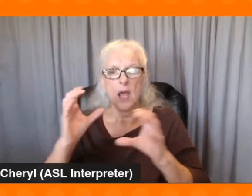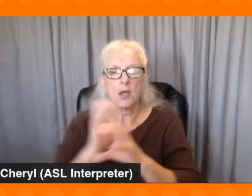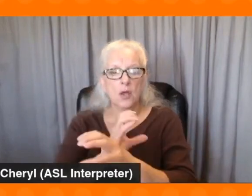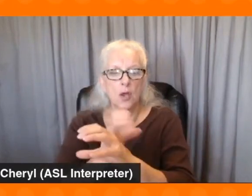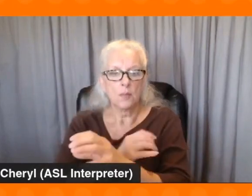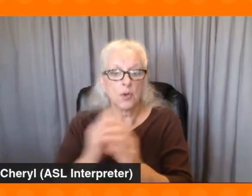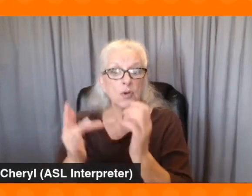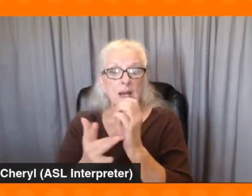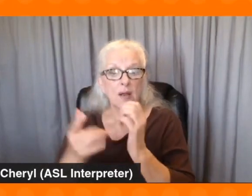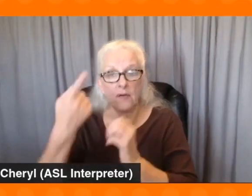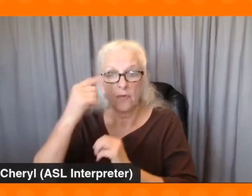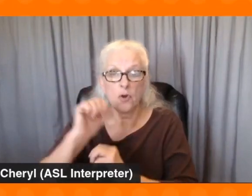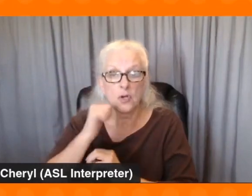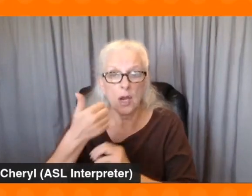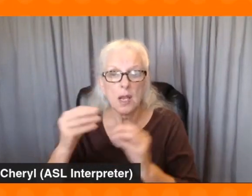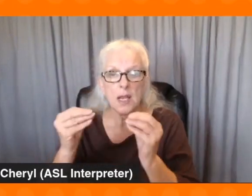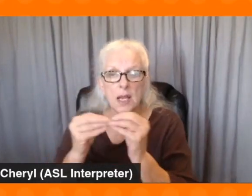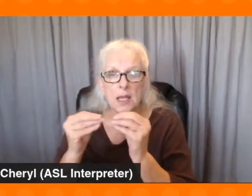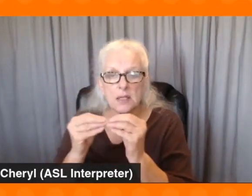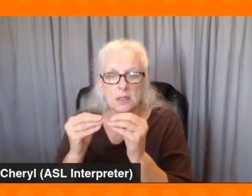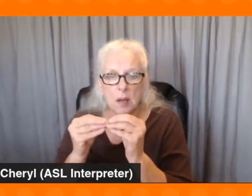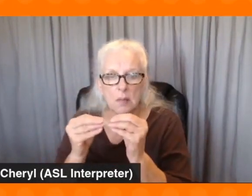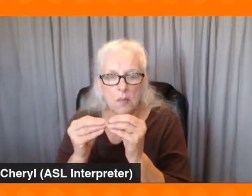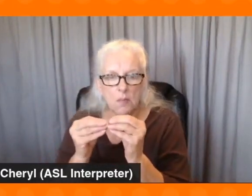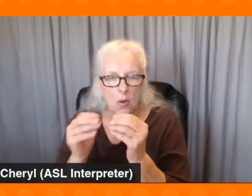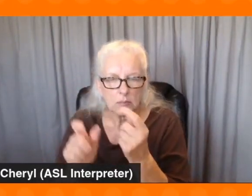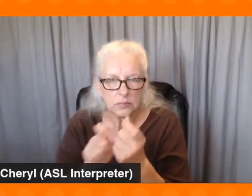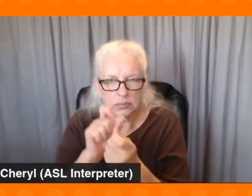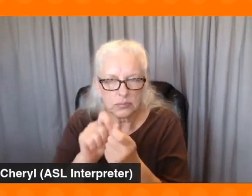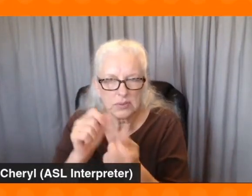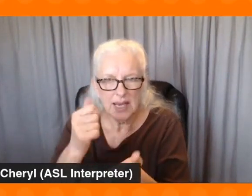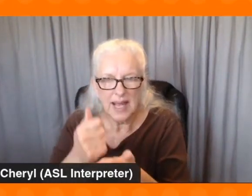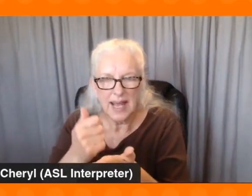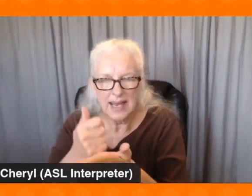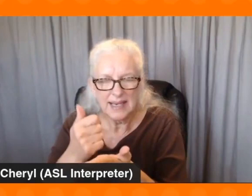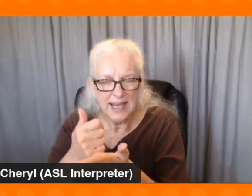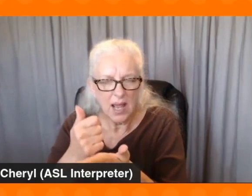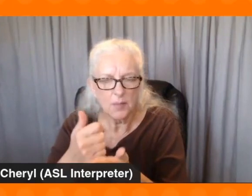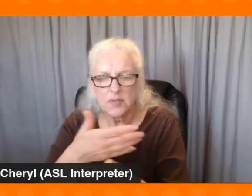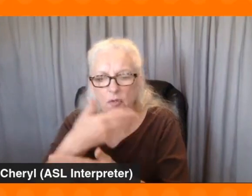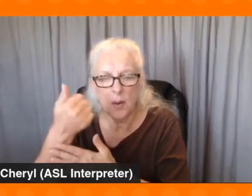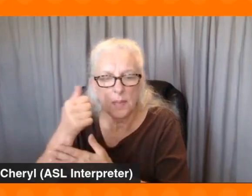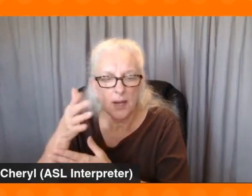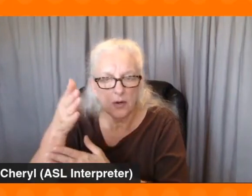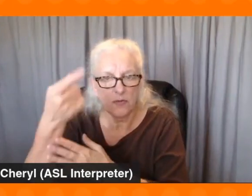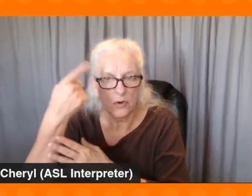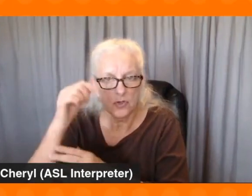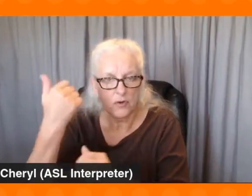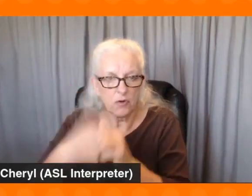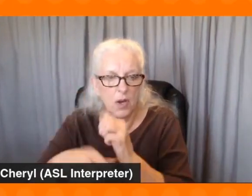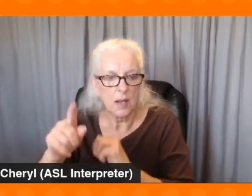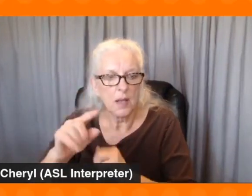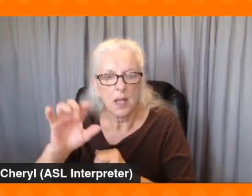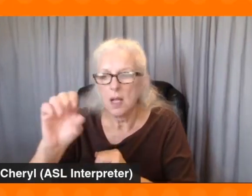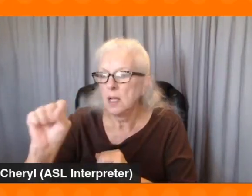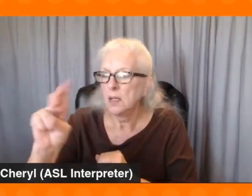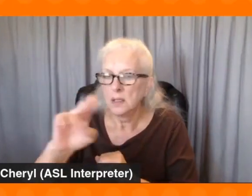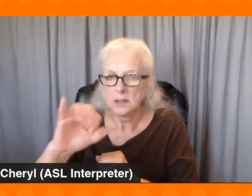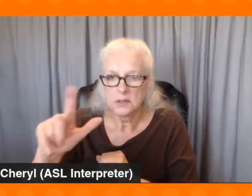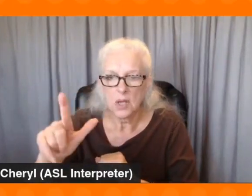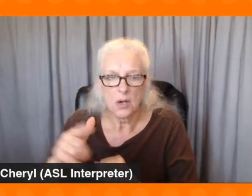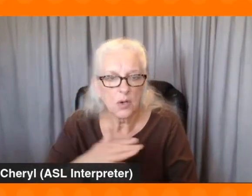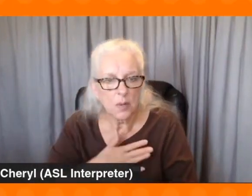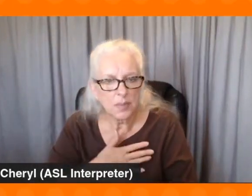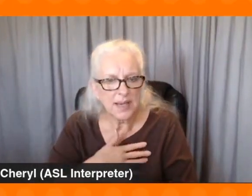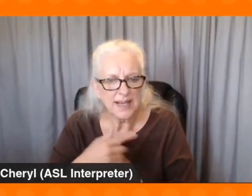of tomorrow will be more innovative and inclusive and create a more equitable future for everyone. Sonal, would you mind sharing with us some of the things that you're